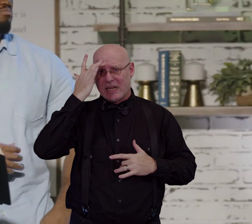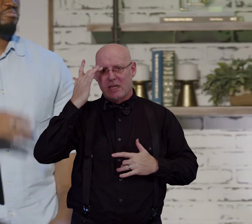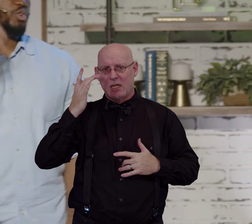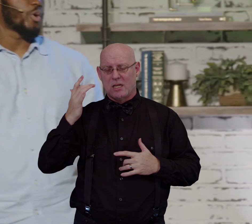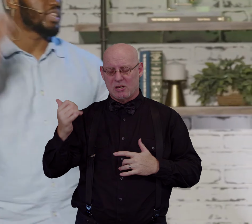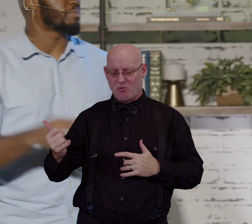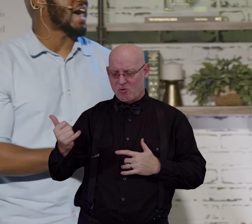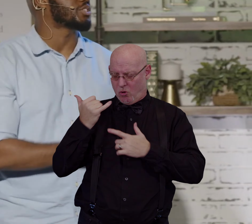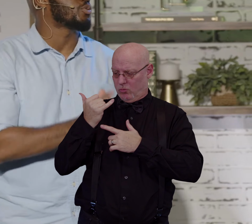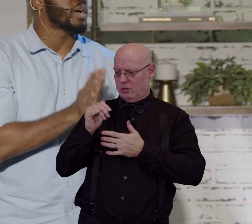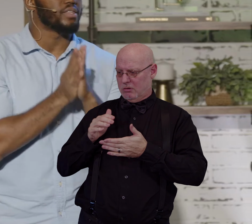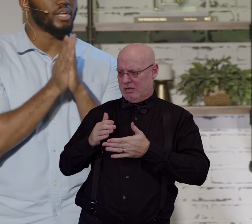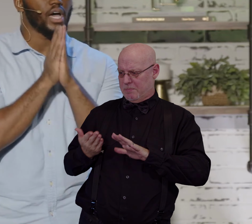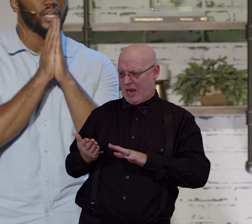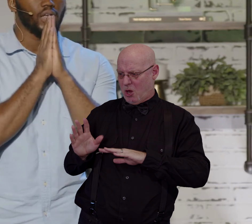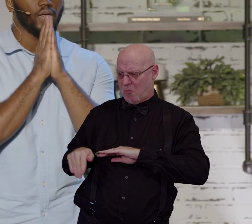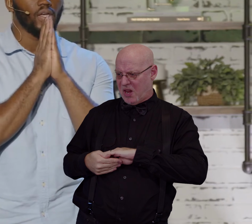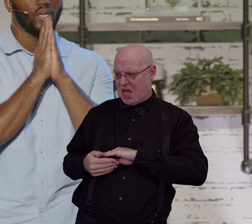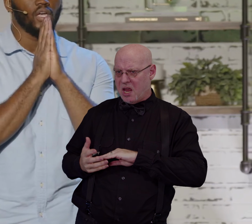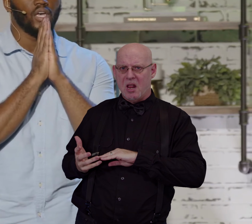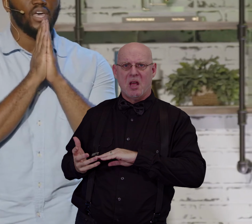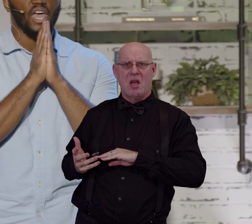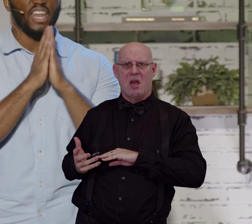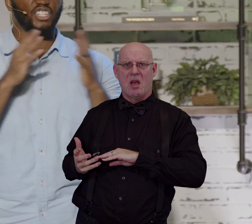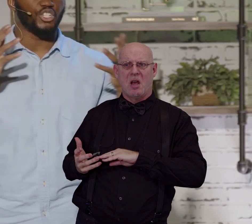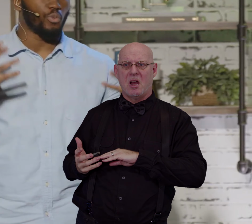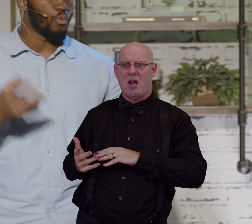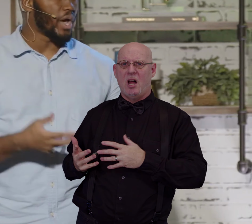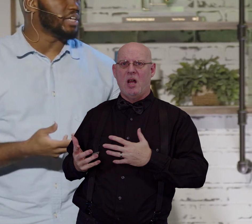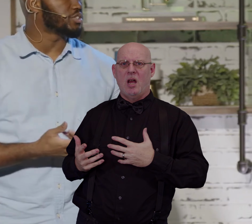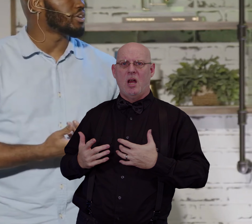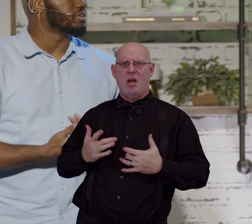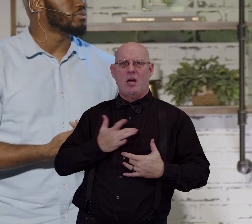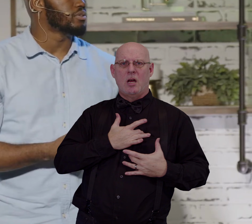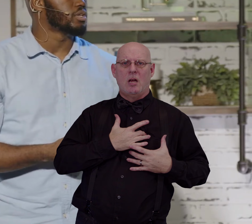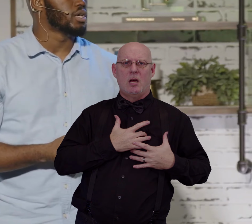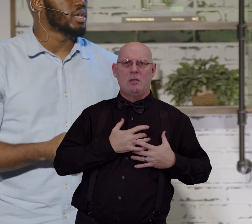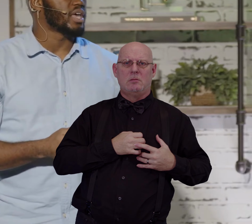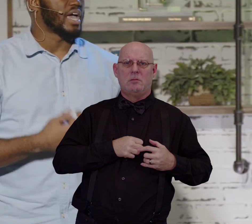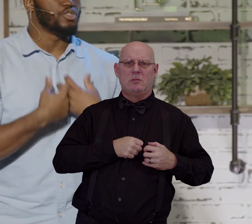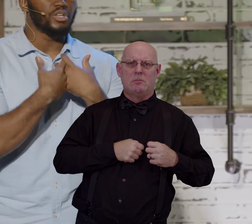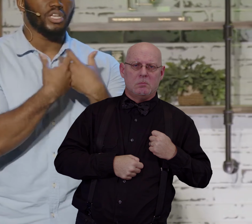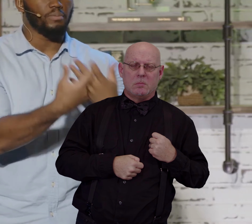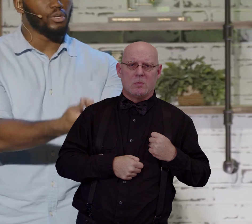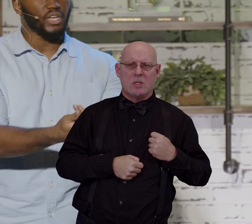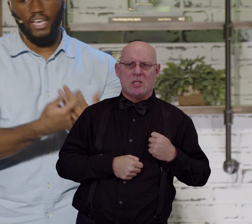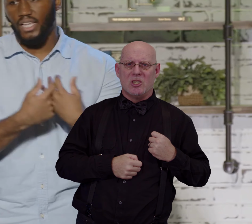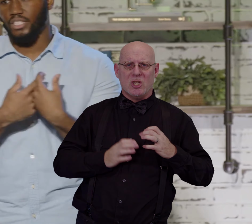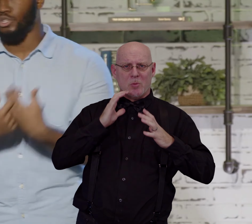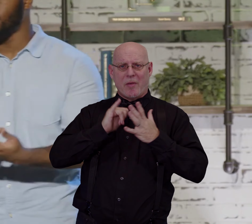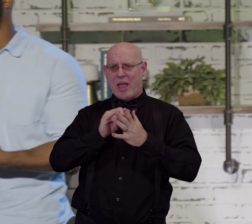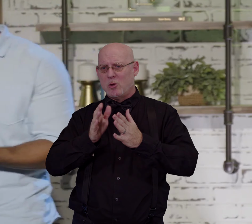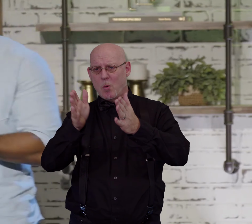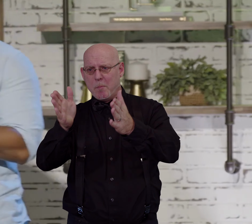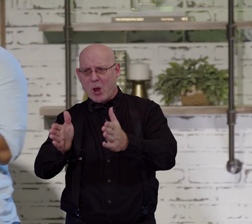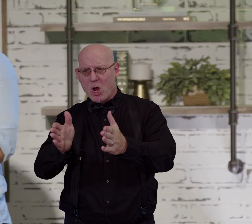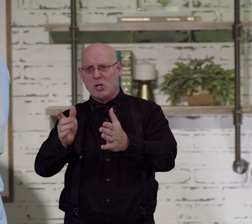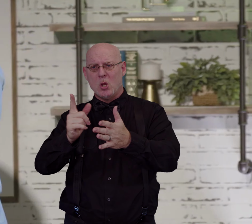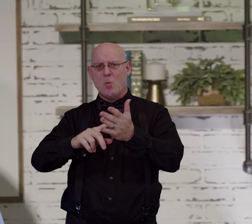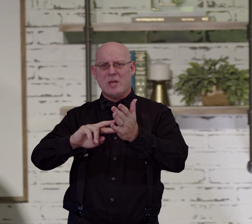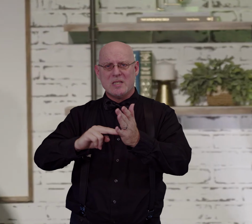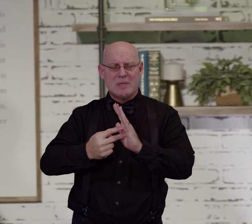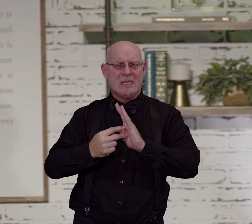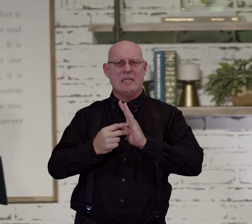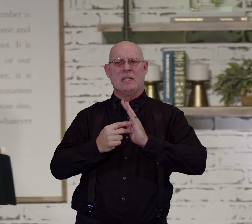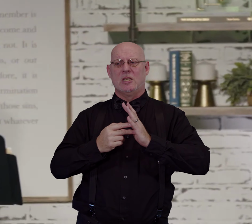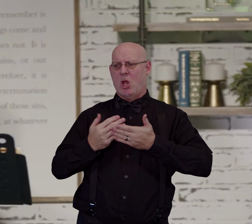they quickly passed away in the night, and it just weighs on you. And you can communicate that to someone of what does it